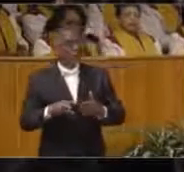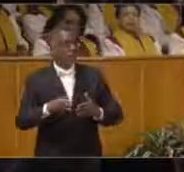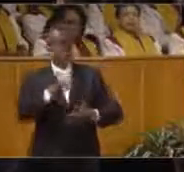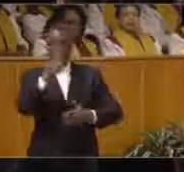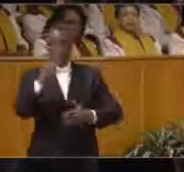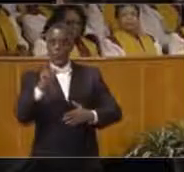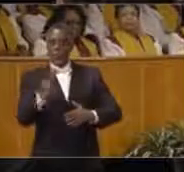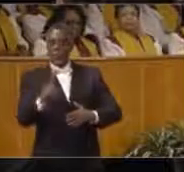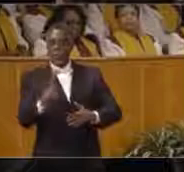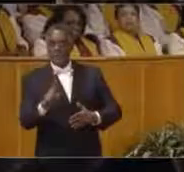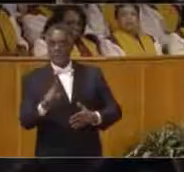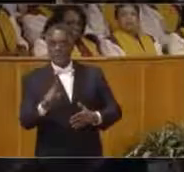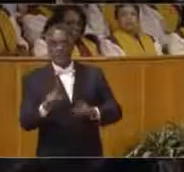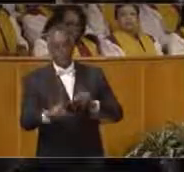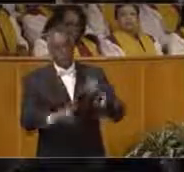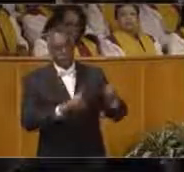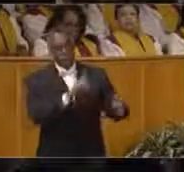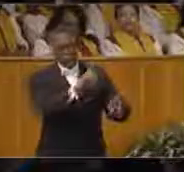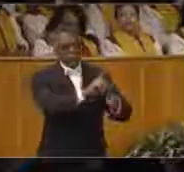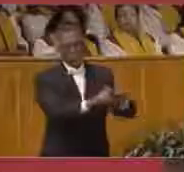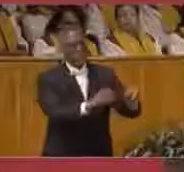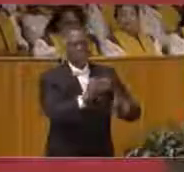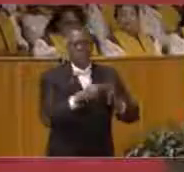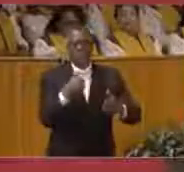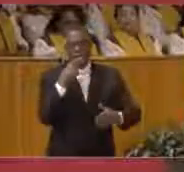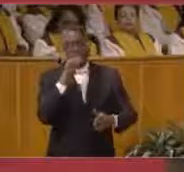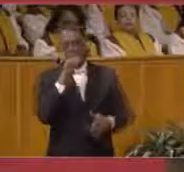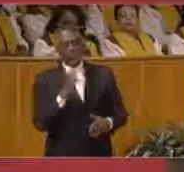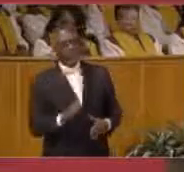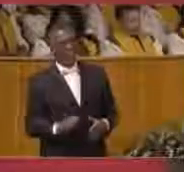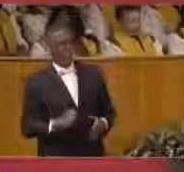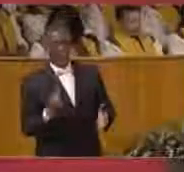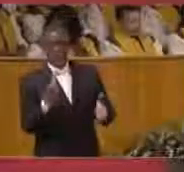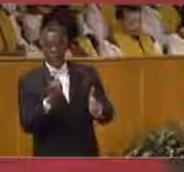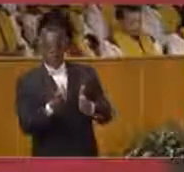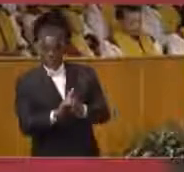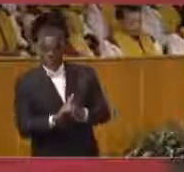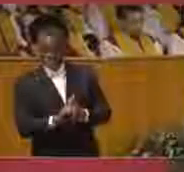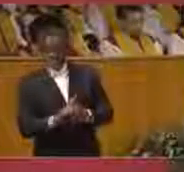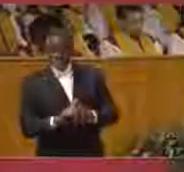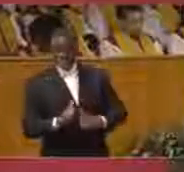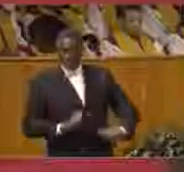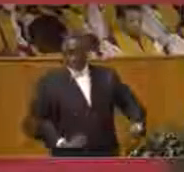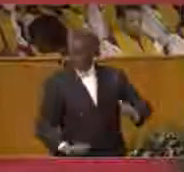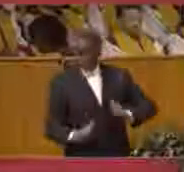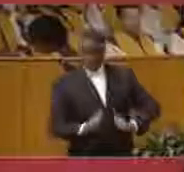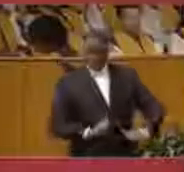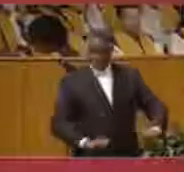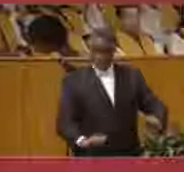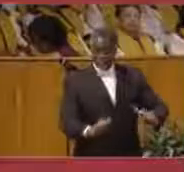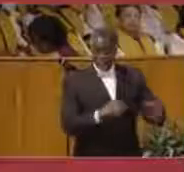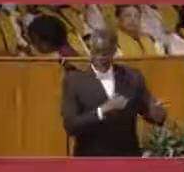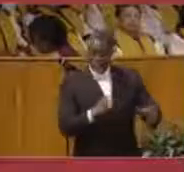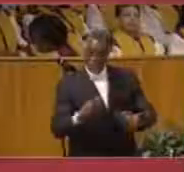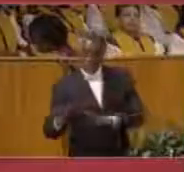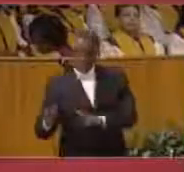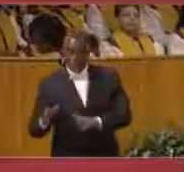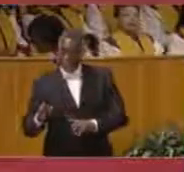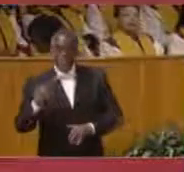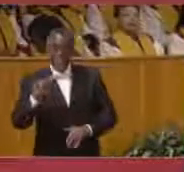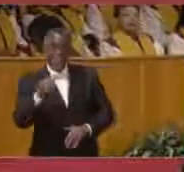some questions were raised that need to be asked. Someone said, well, Pastor, was that staged? And does she have to give you the money